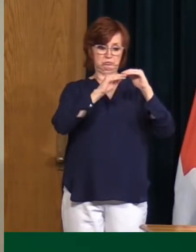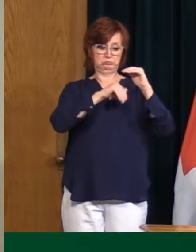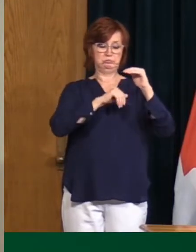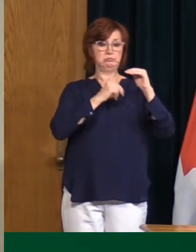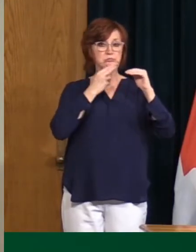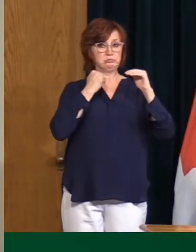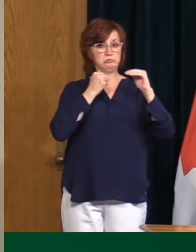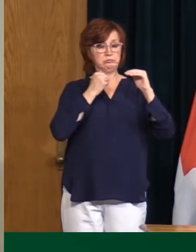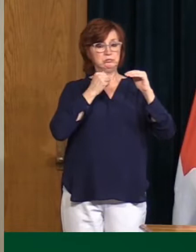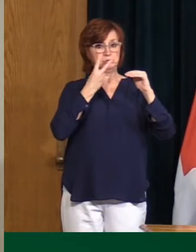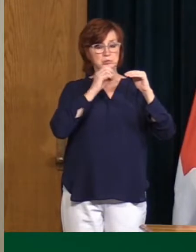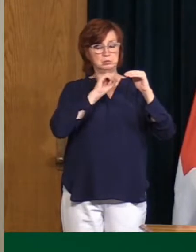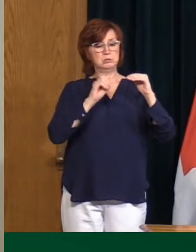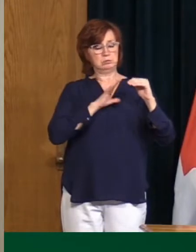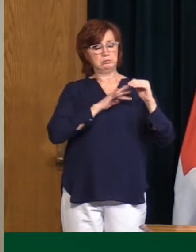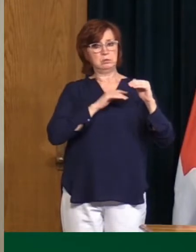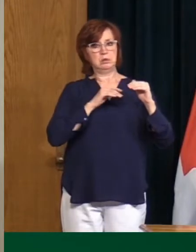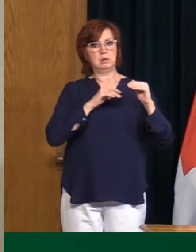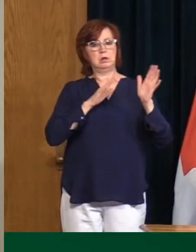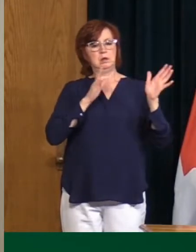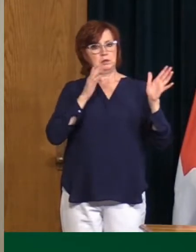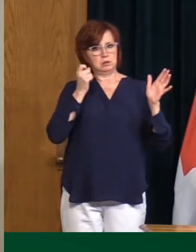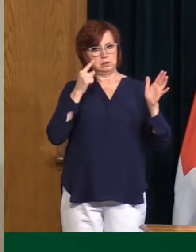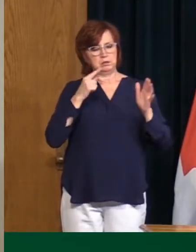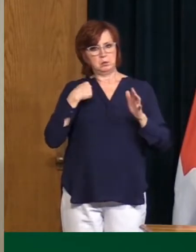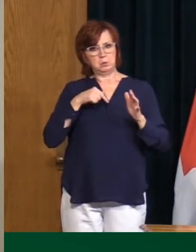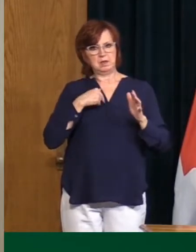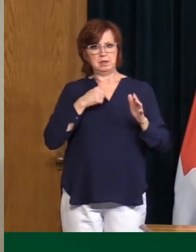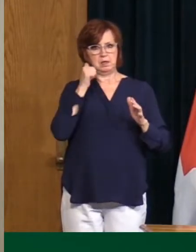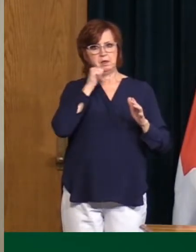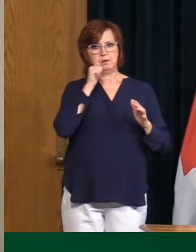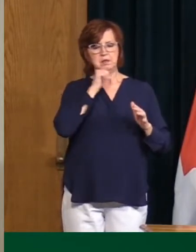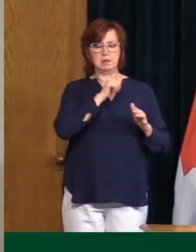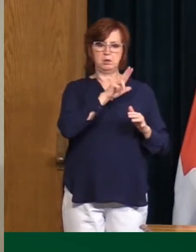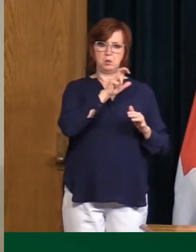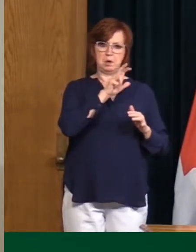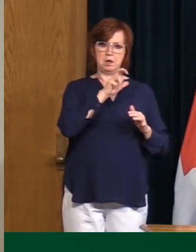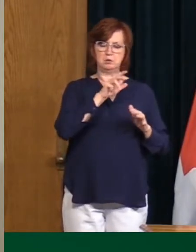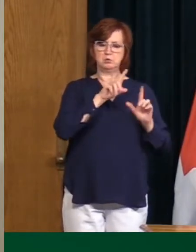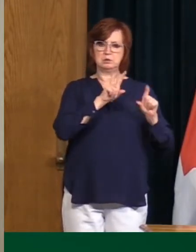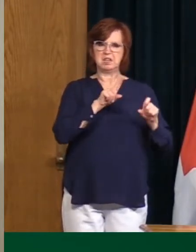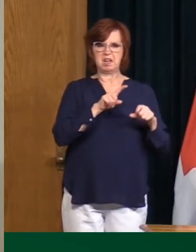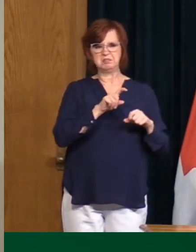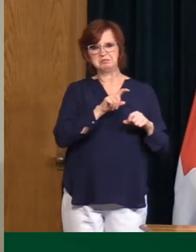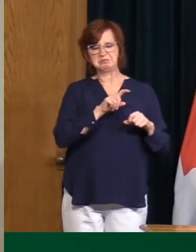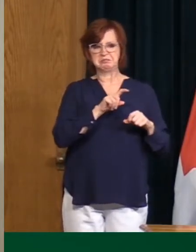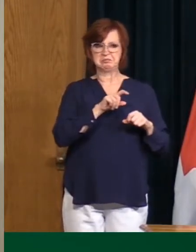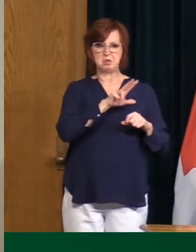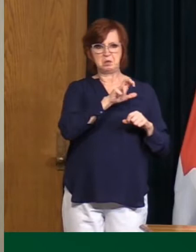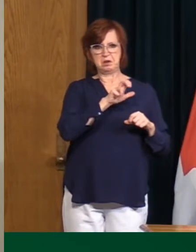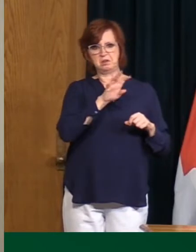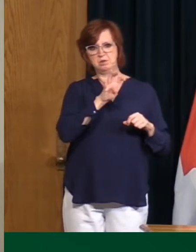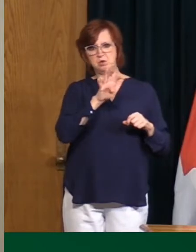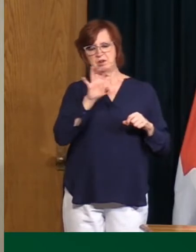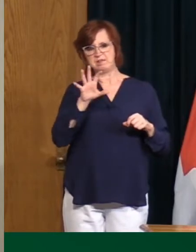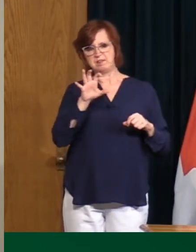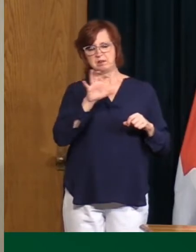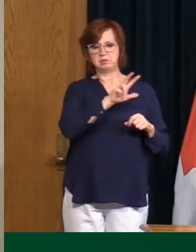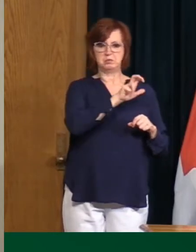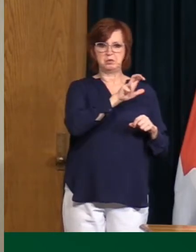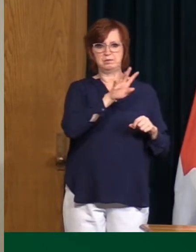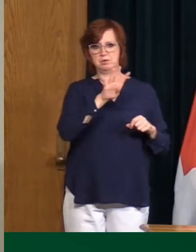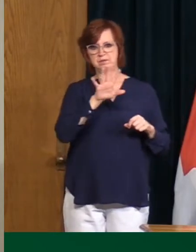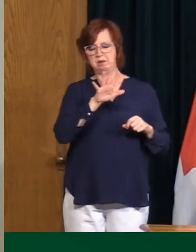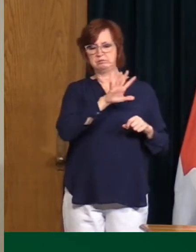not low by any means, around that 300 to 500 mark, they're still respectable testing numbers. Our test positive